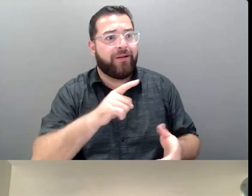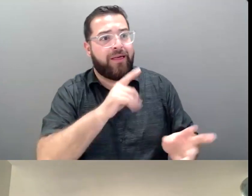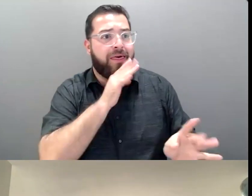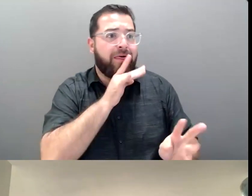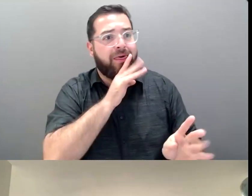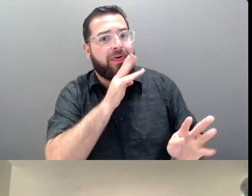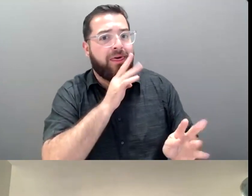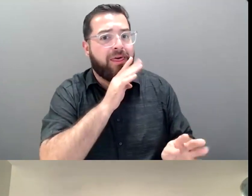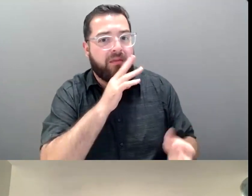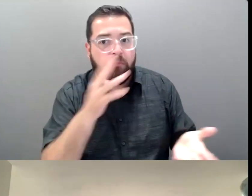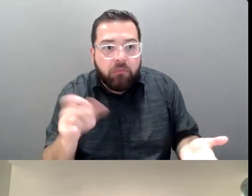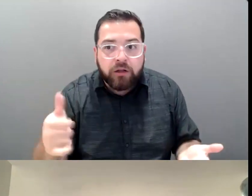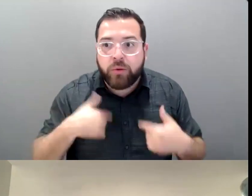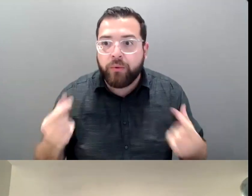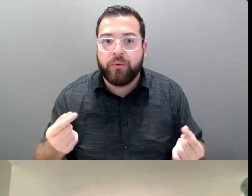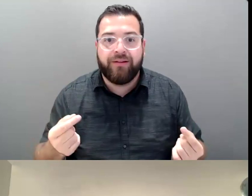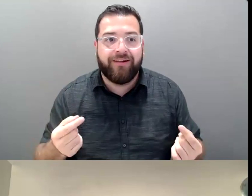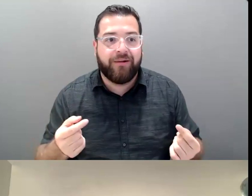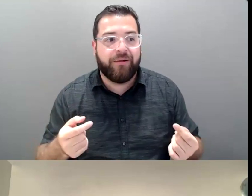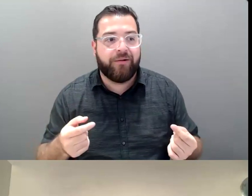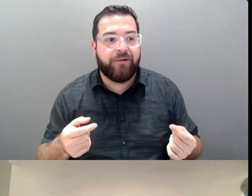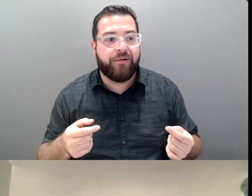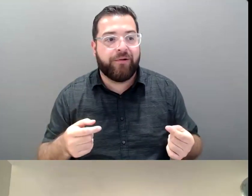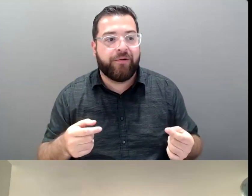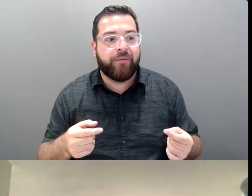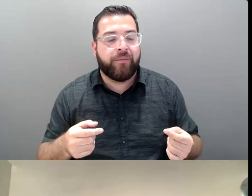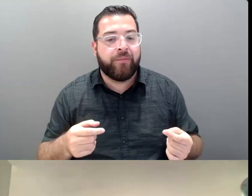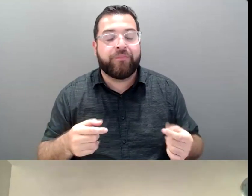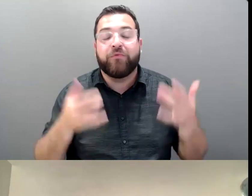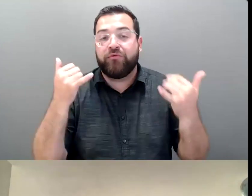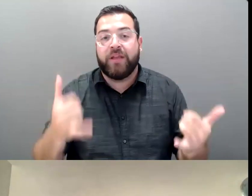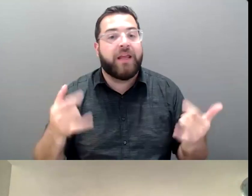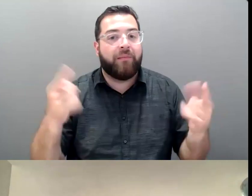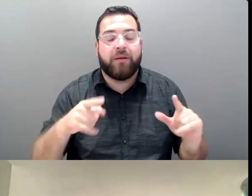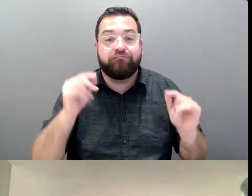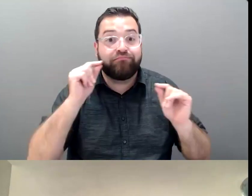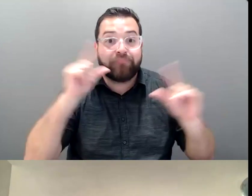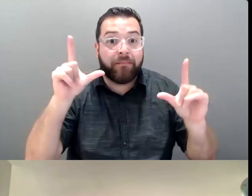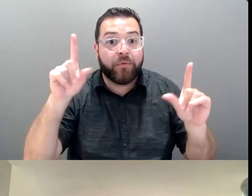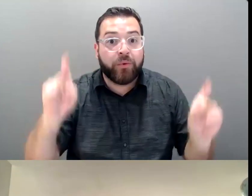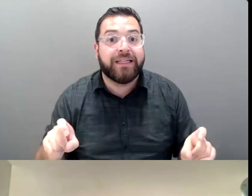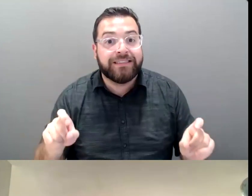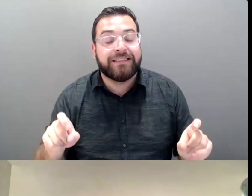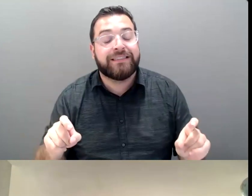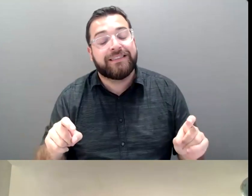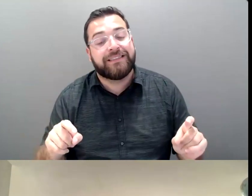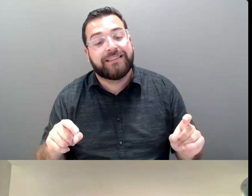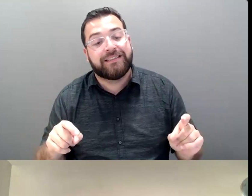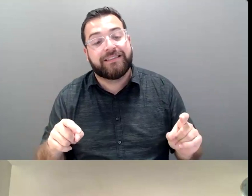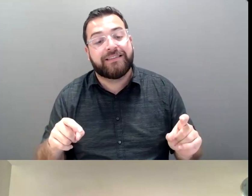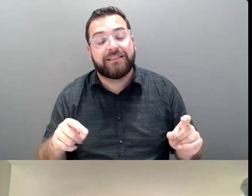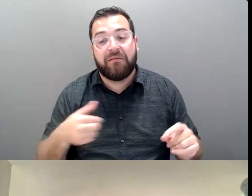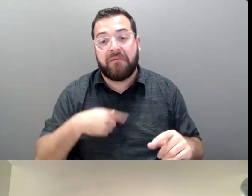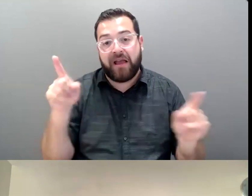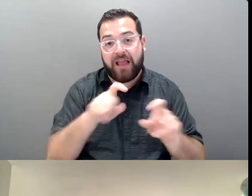with myself. But I had a pop quiz today in class. And so I asked students